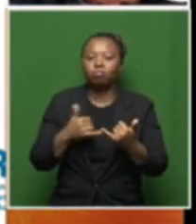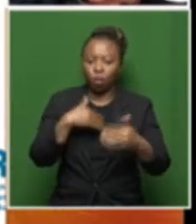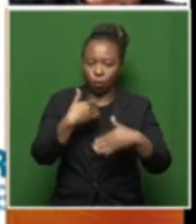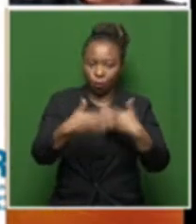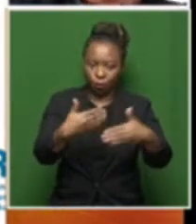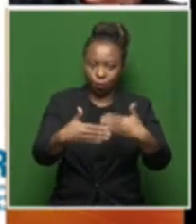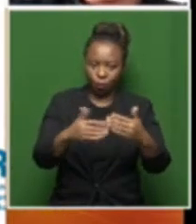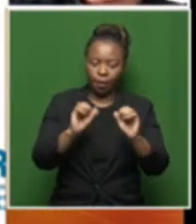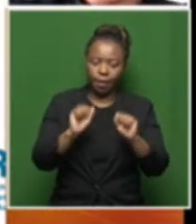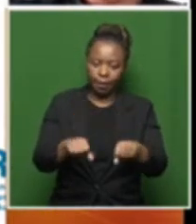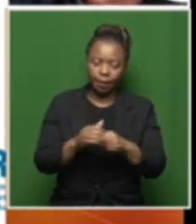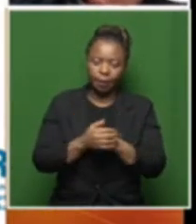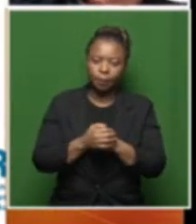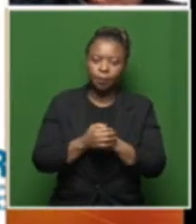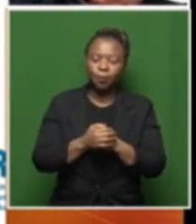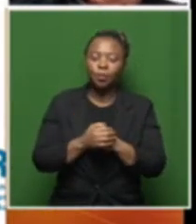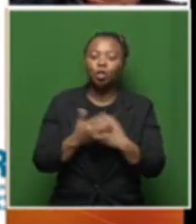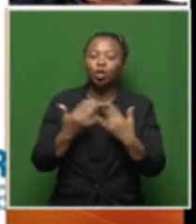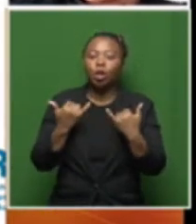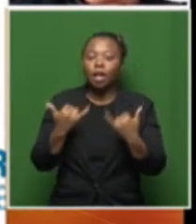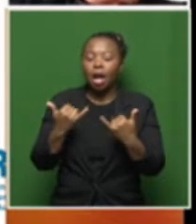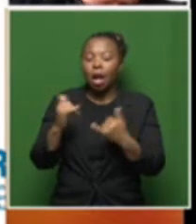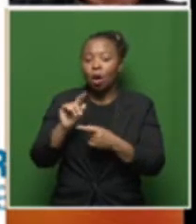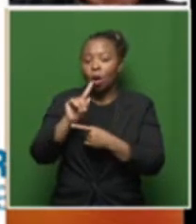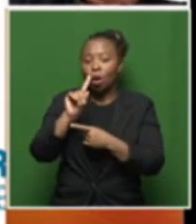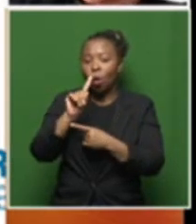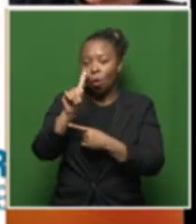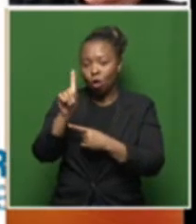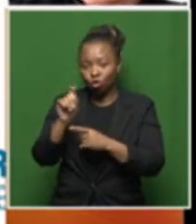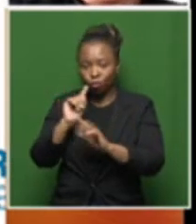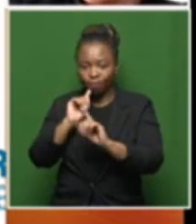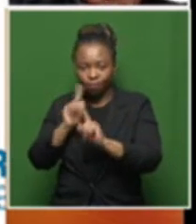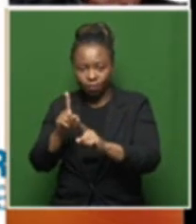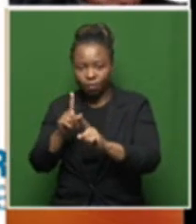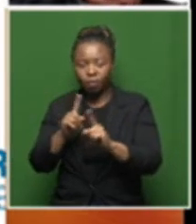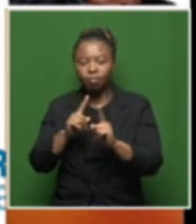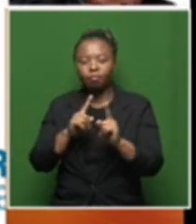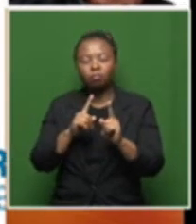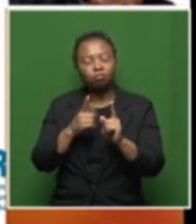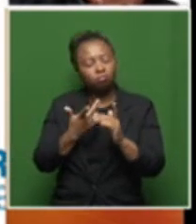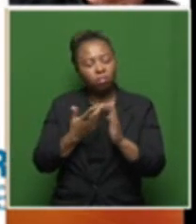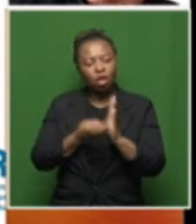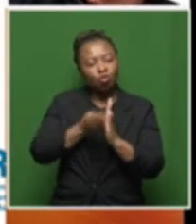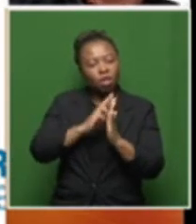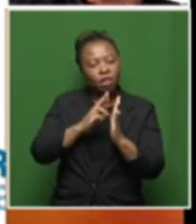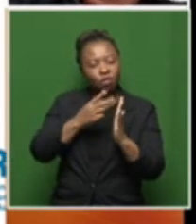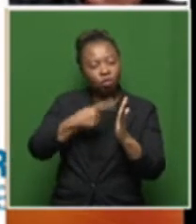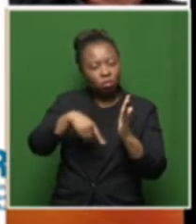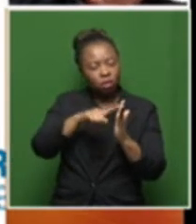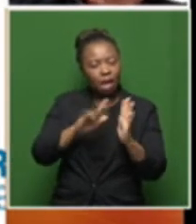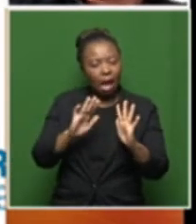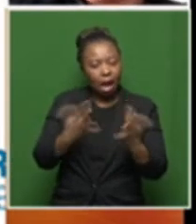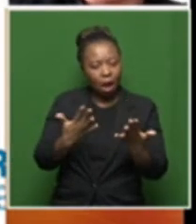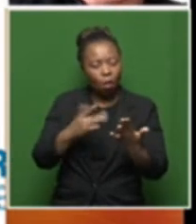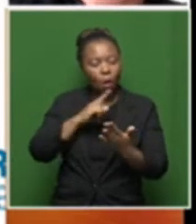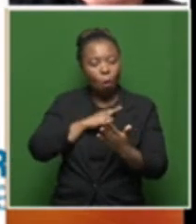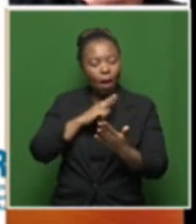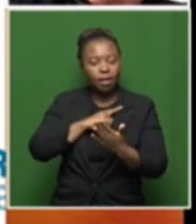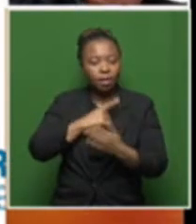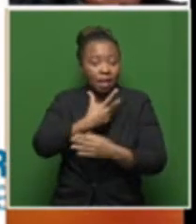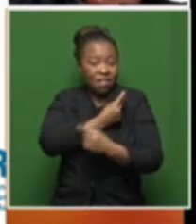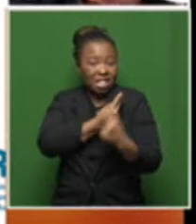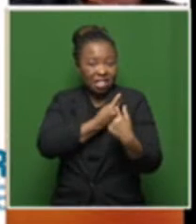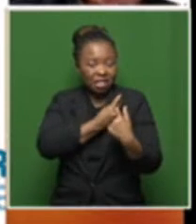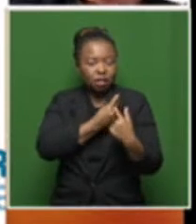And possibly a question that would come is, what is the difference and how do we review these? So again, because these vaccines are manufactured in different